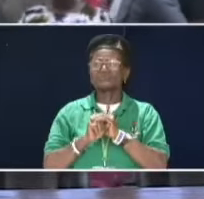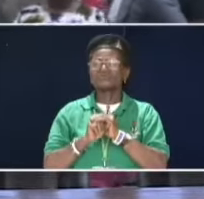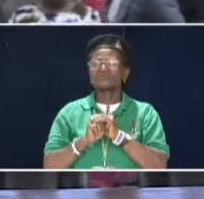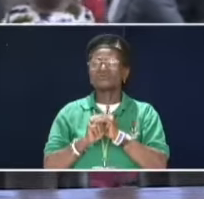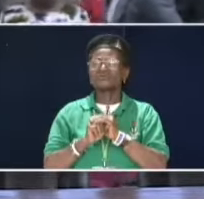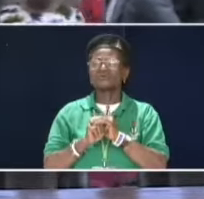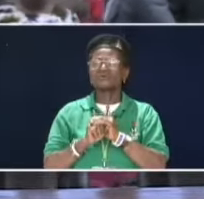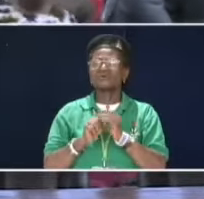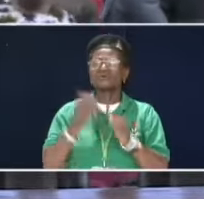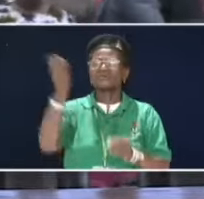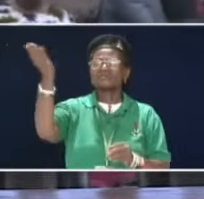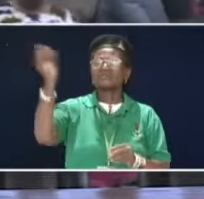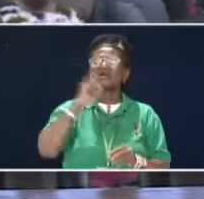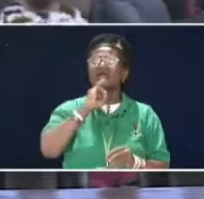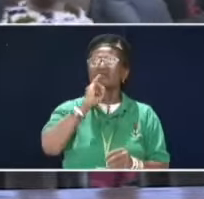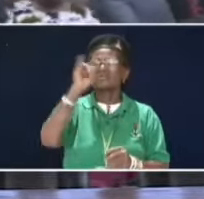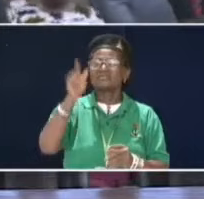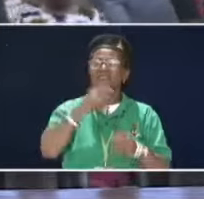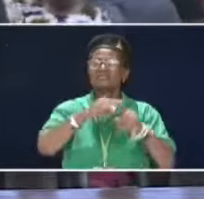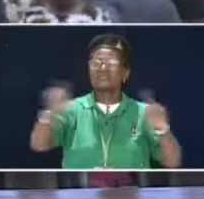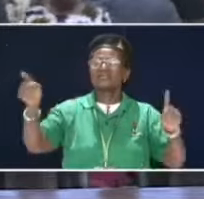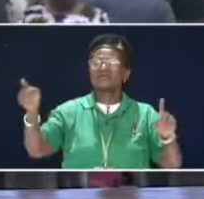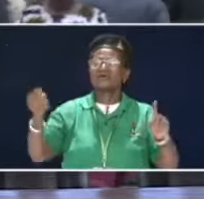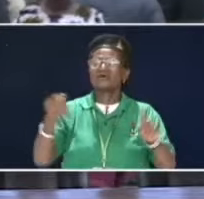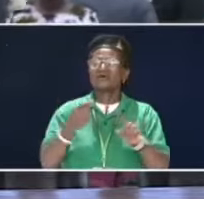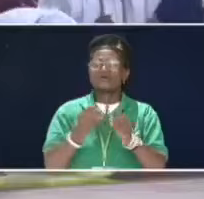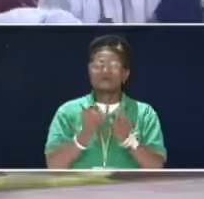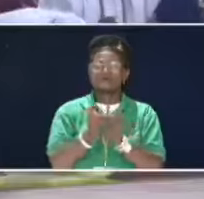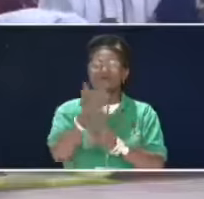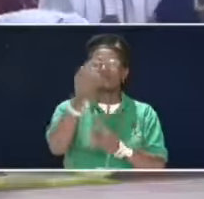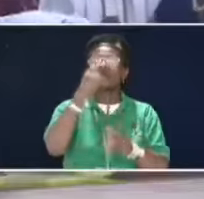There is deliverance through praise.